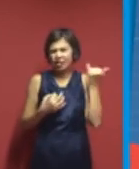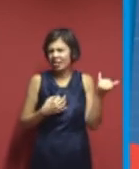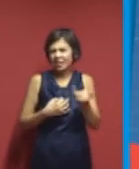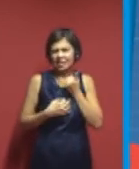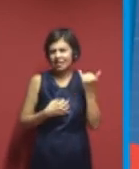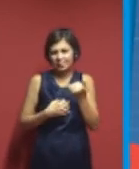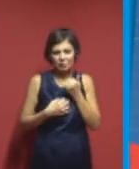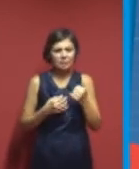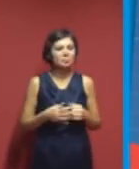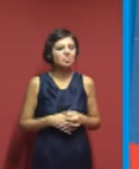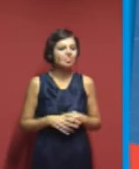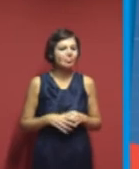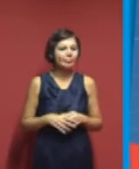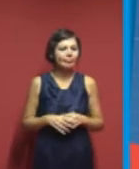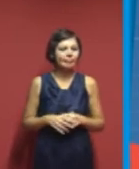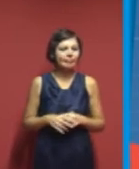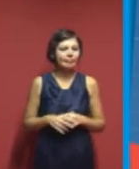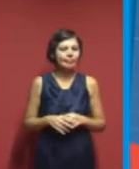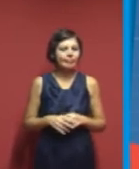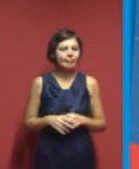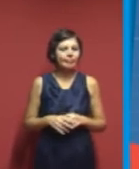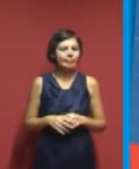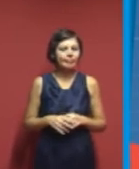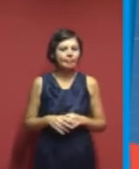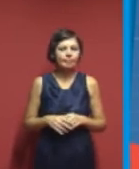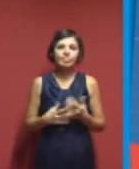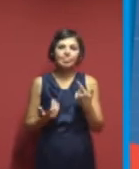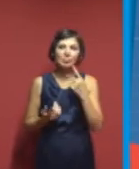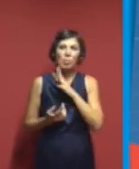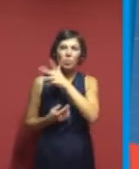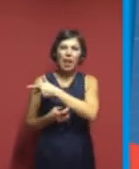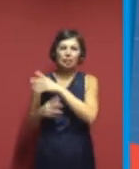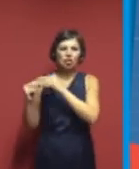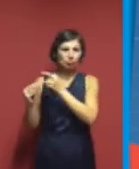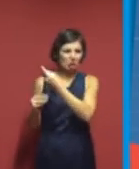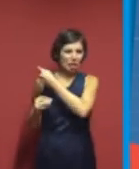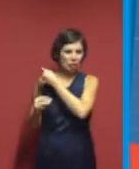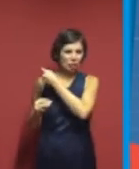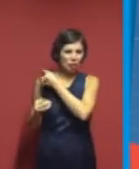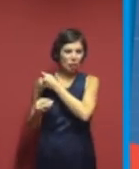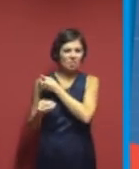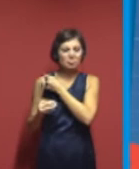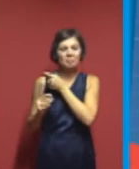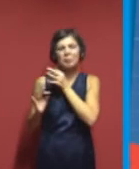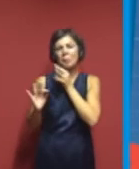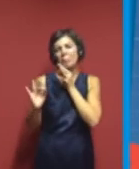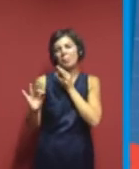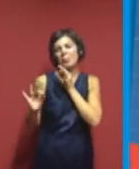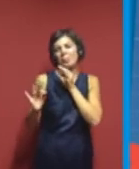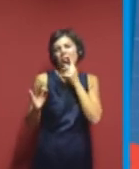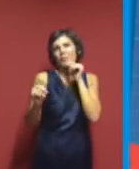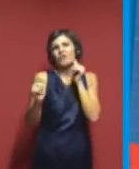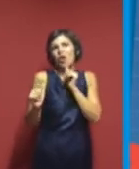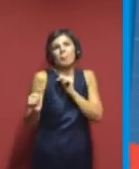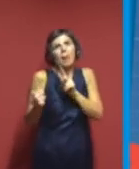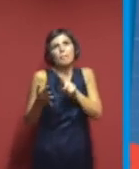These have a wonderful poetic quality. This is Jugad, too. You can see it's from My India Pictures. It's a dead computer which